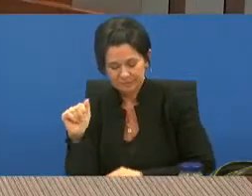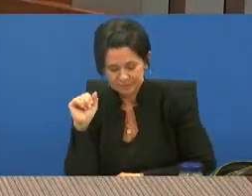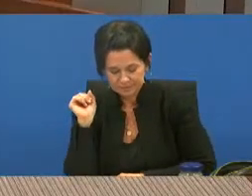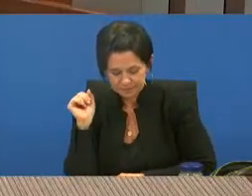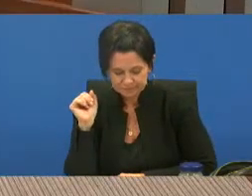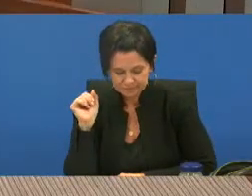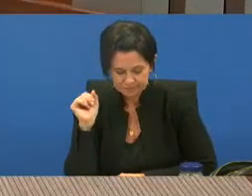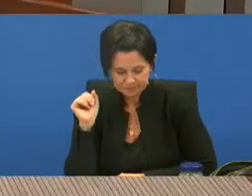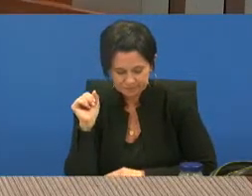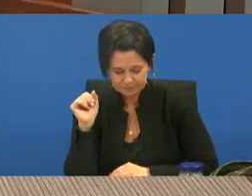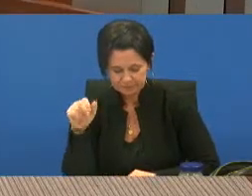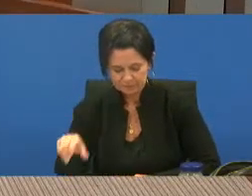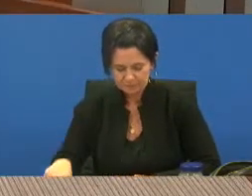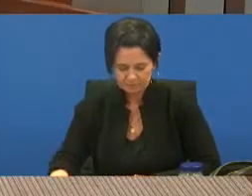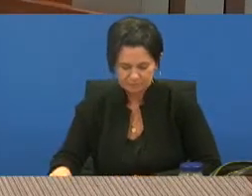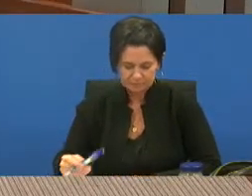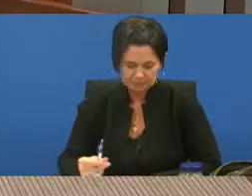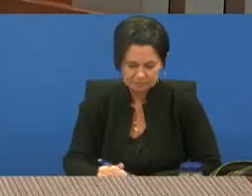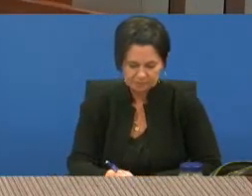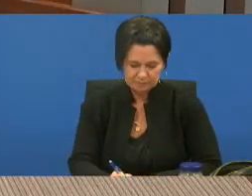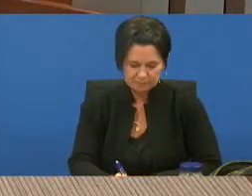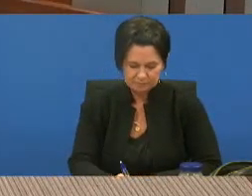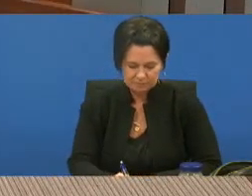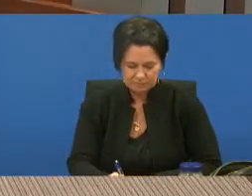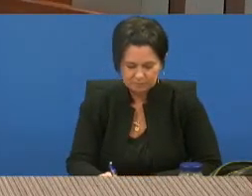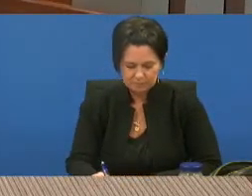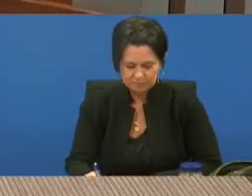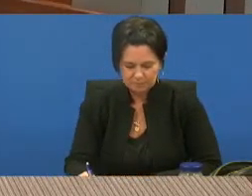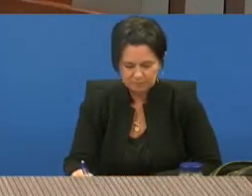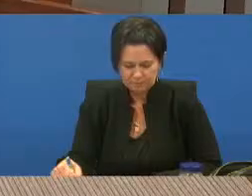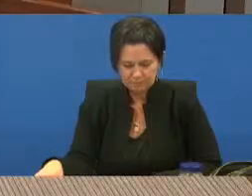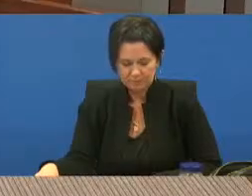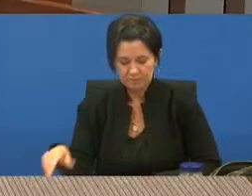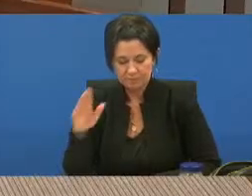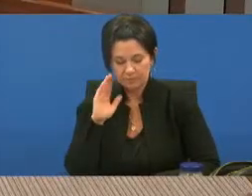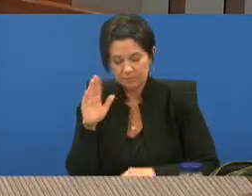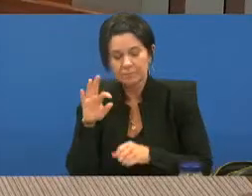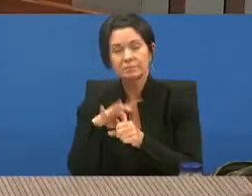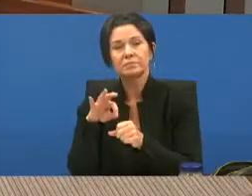opposition? I'm opposed as well. 2, 3. We're going to vote on the machines.